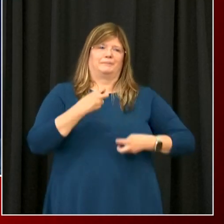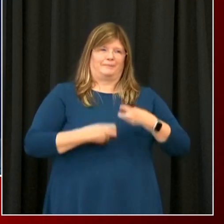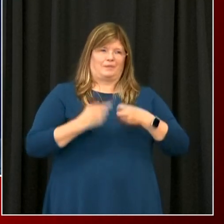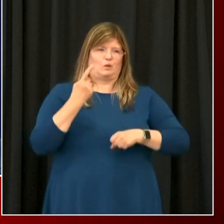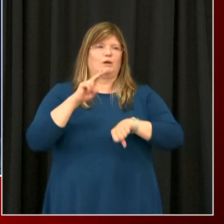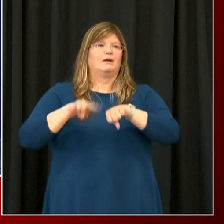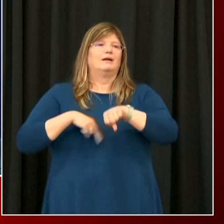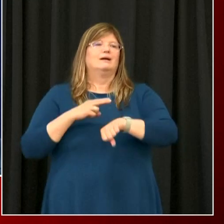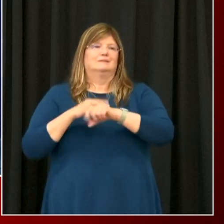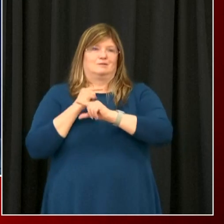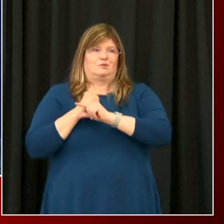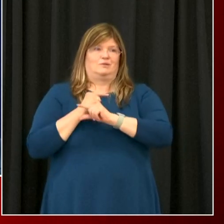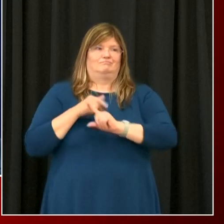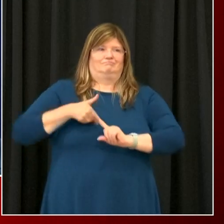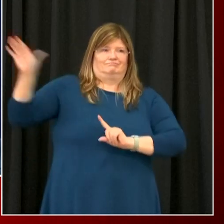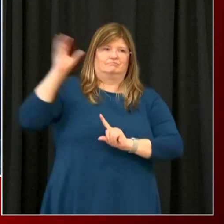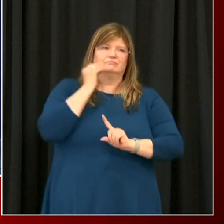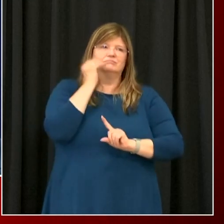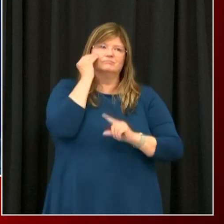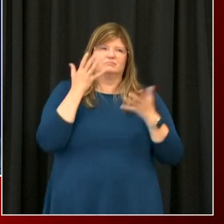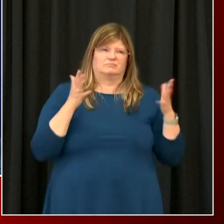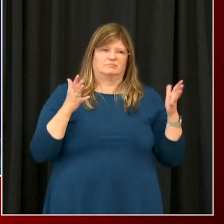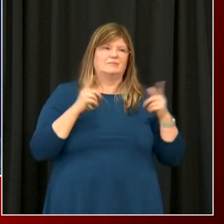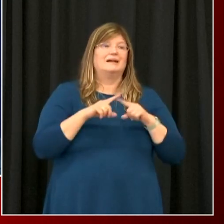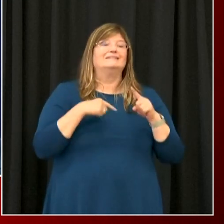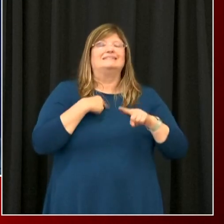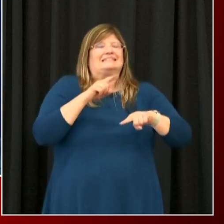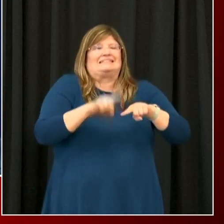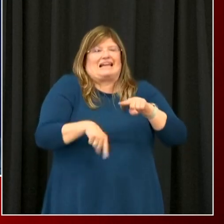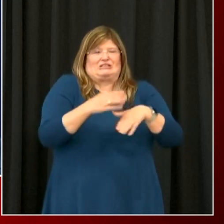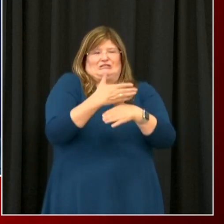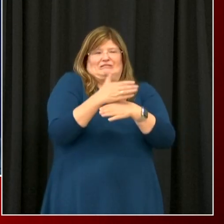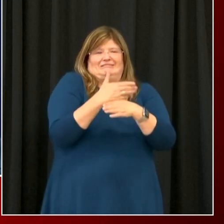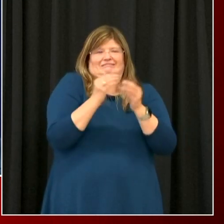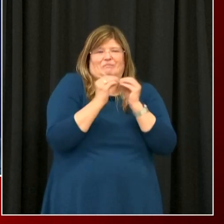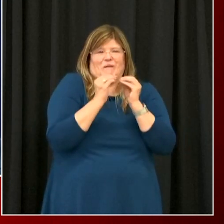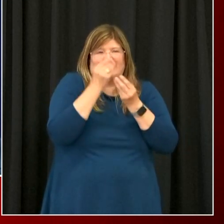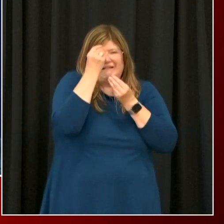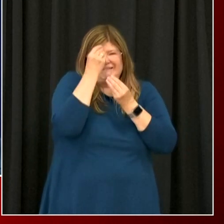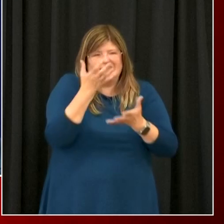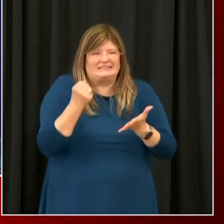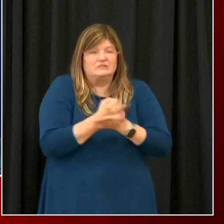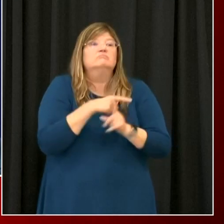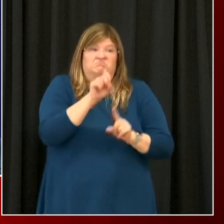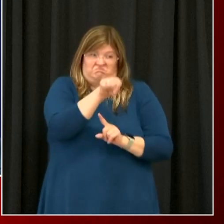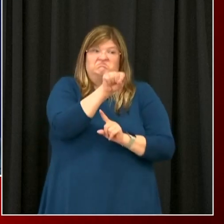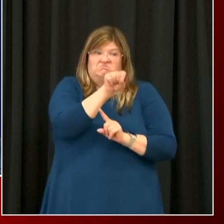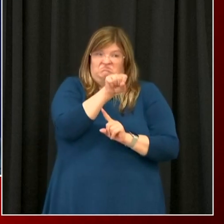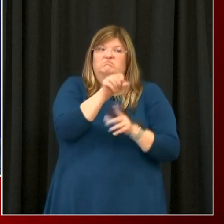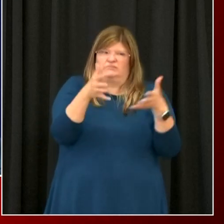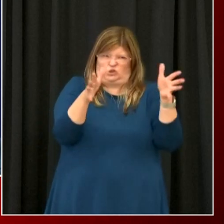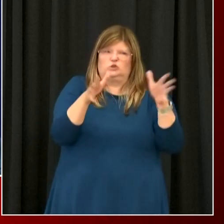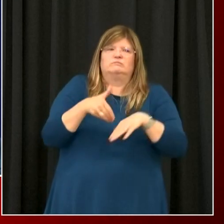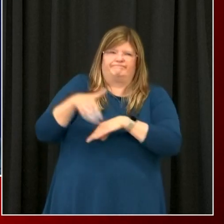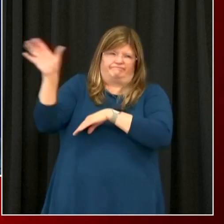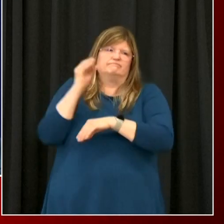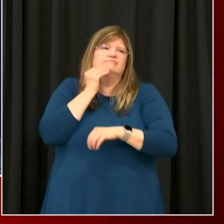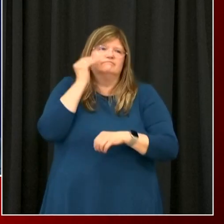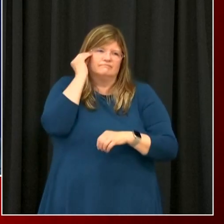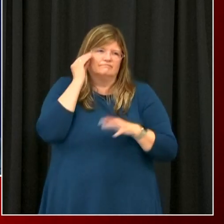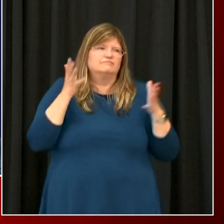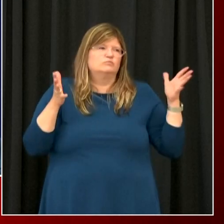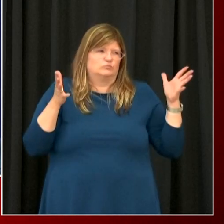A lot of that detail I cannot share publicly, but a guardsman has been sent home that was deployed to the area. If I could just